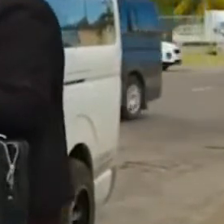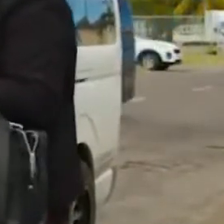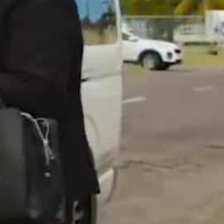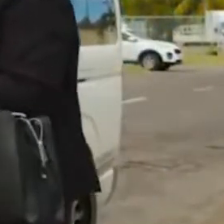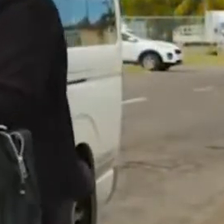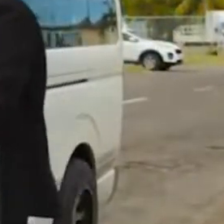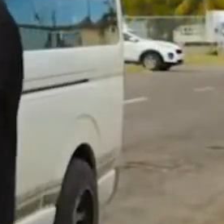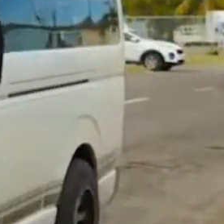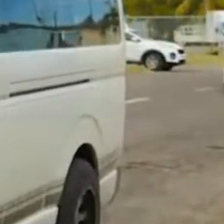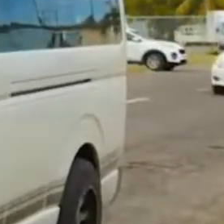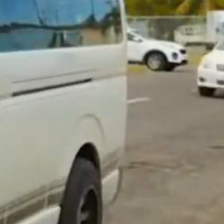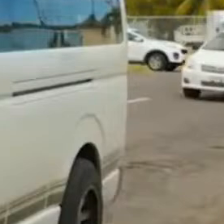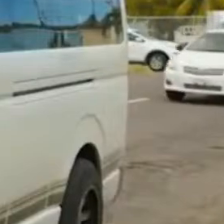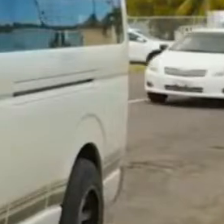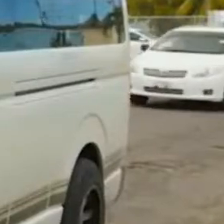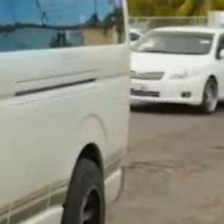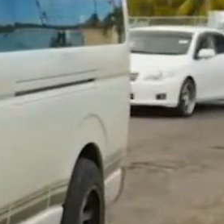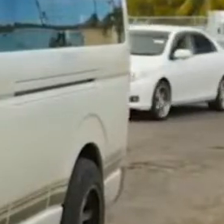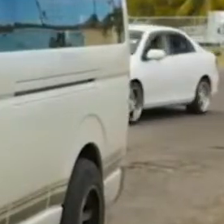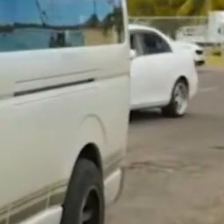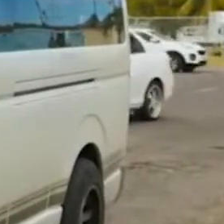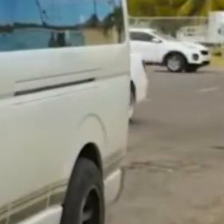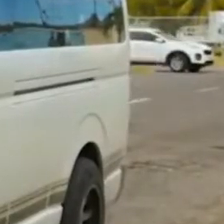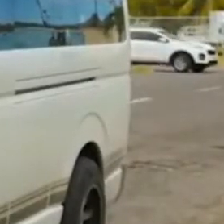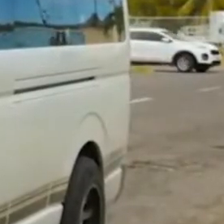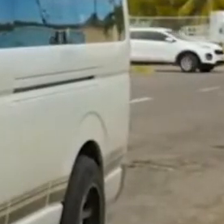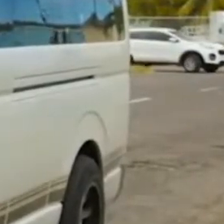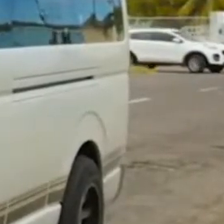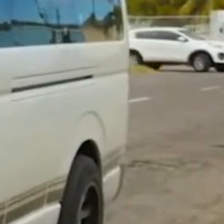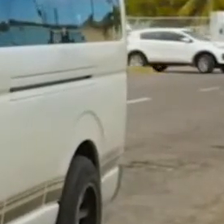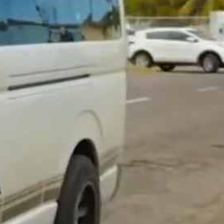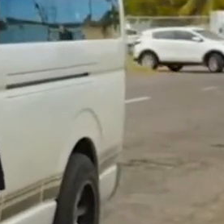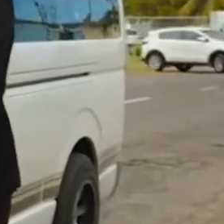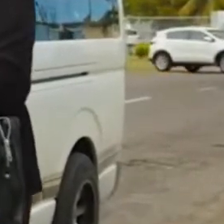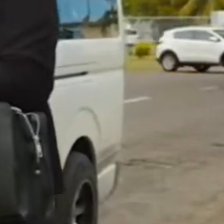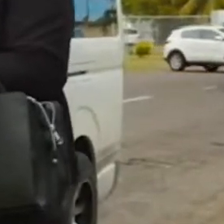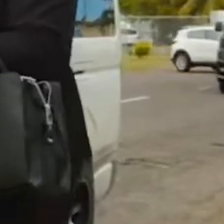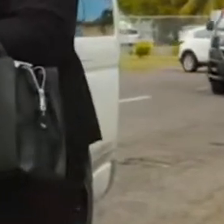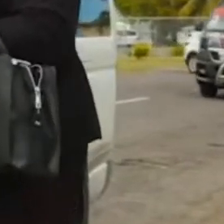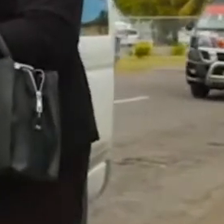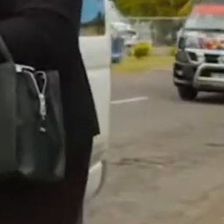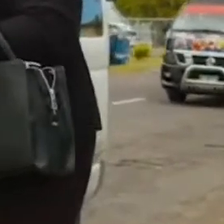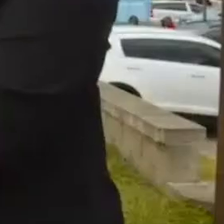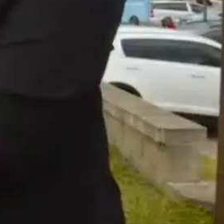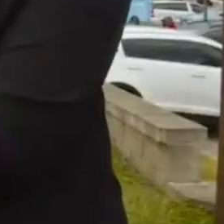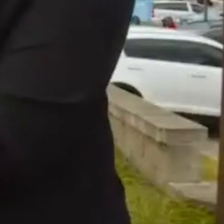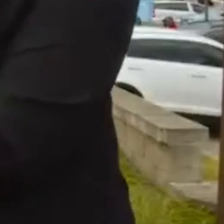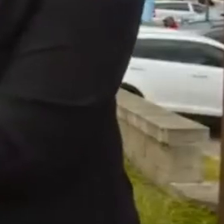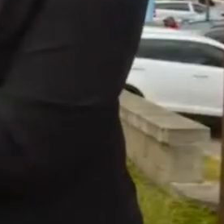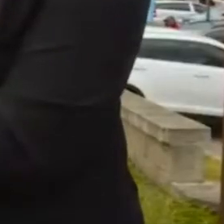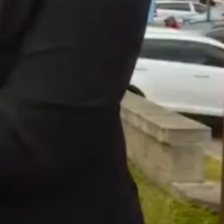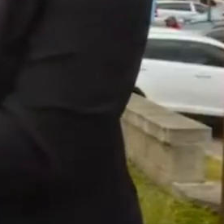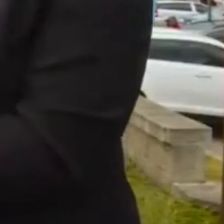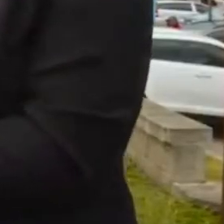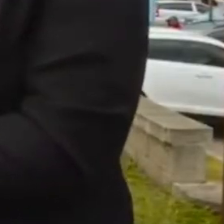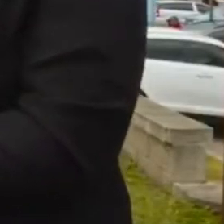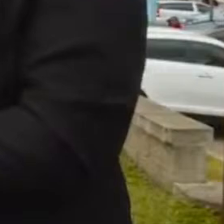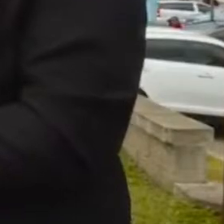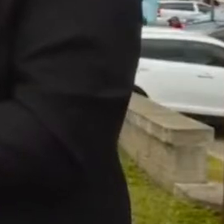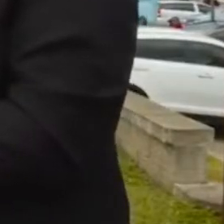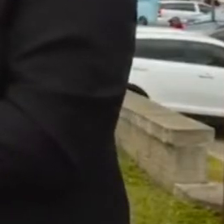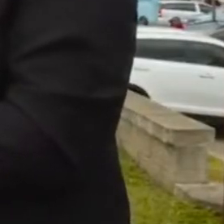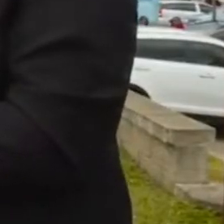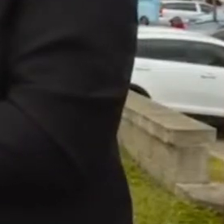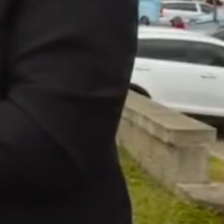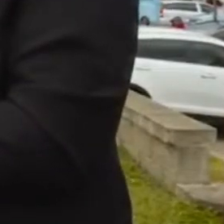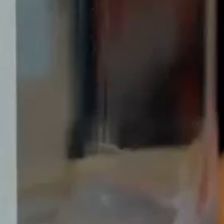using running water and soap, but sometimes we don't have that available. When not available,